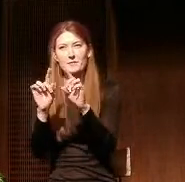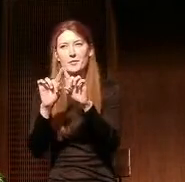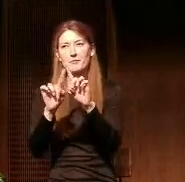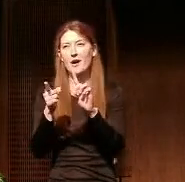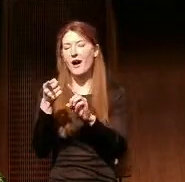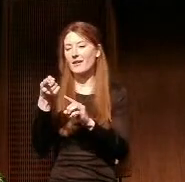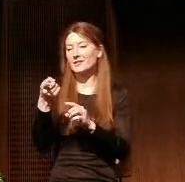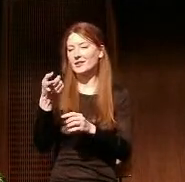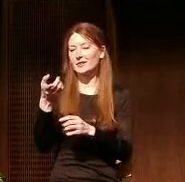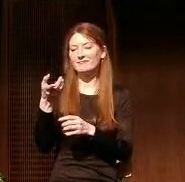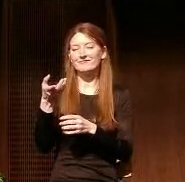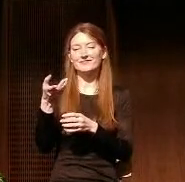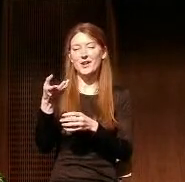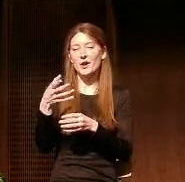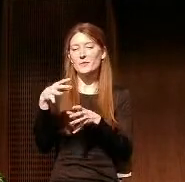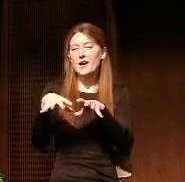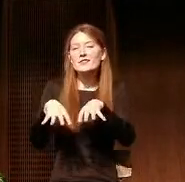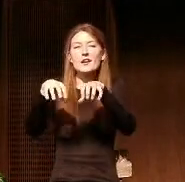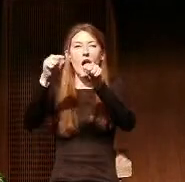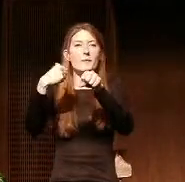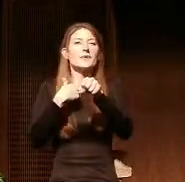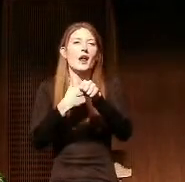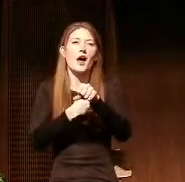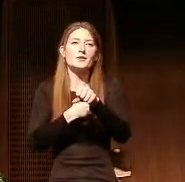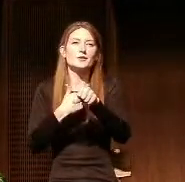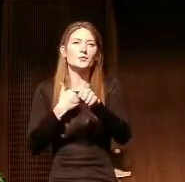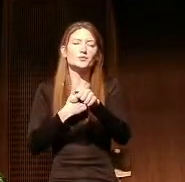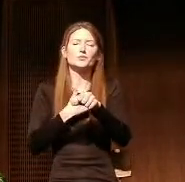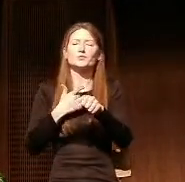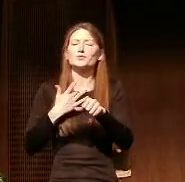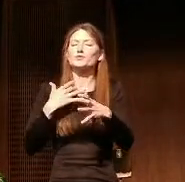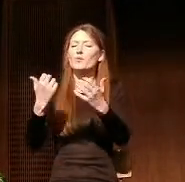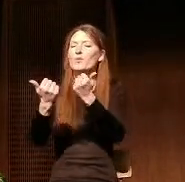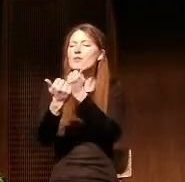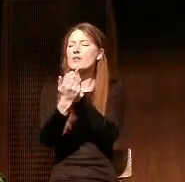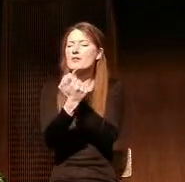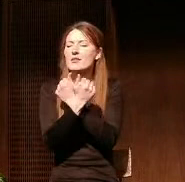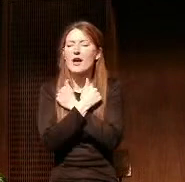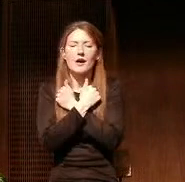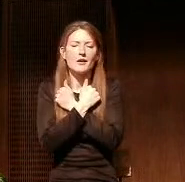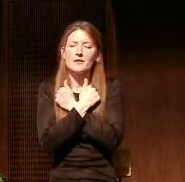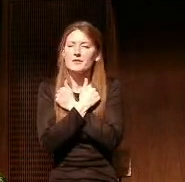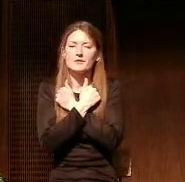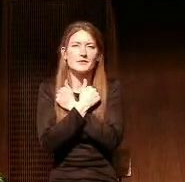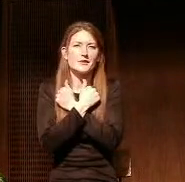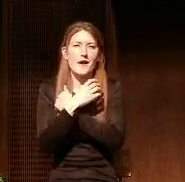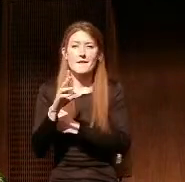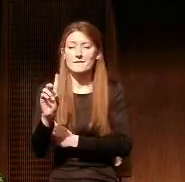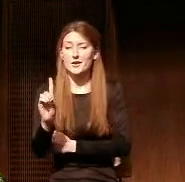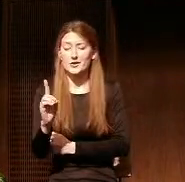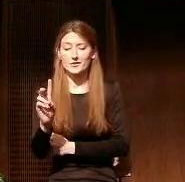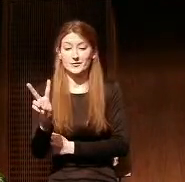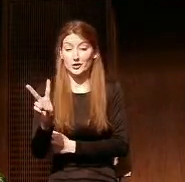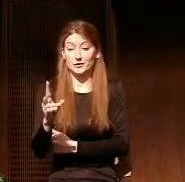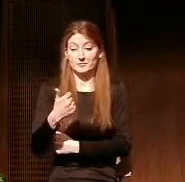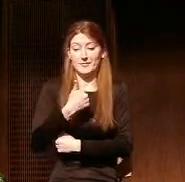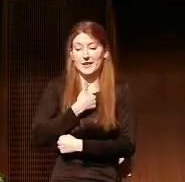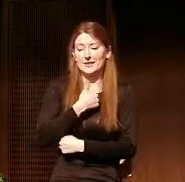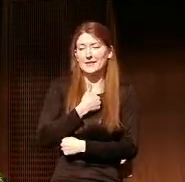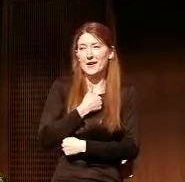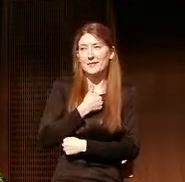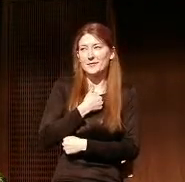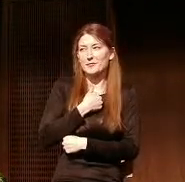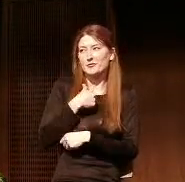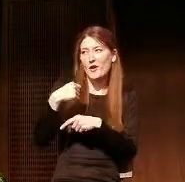were enveloped with love. Virgil and I had a great banter with each other, and those are